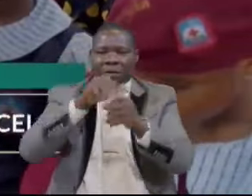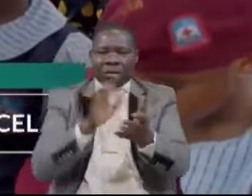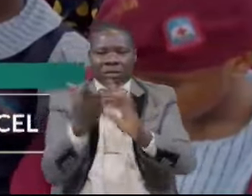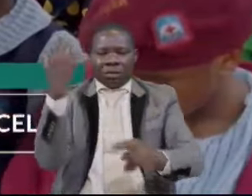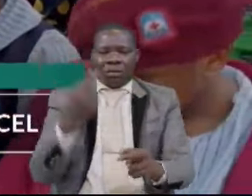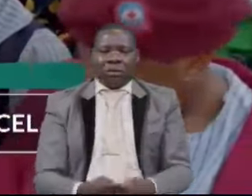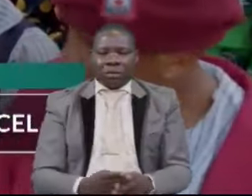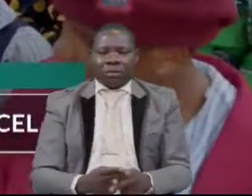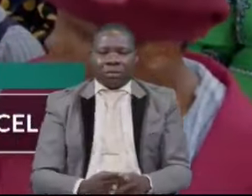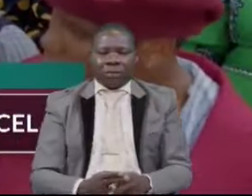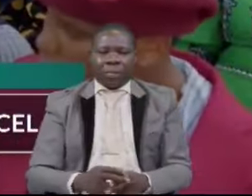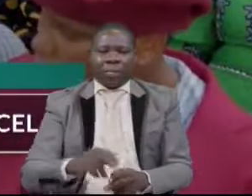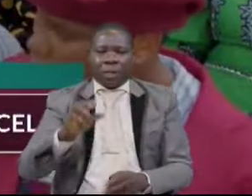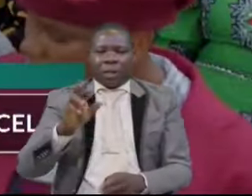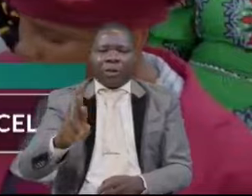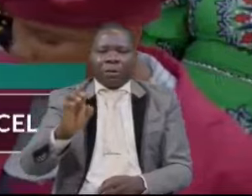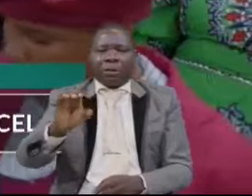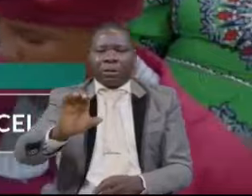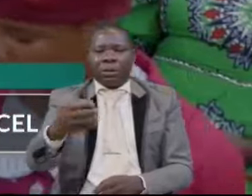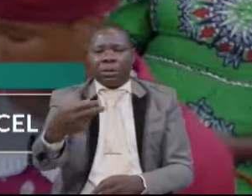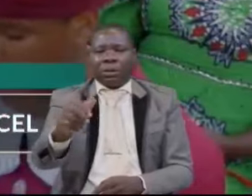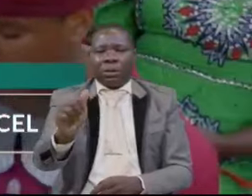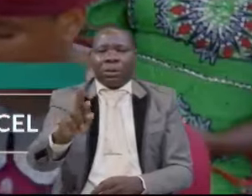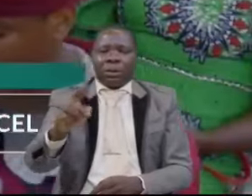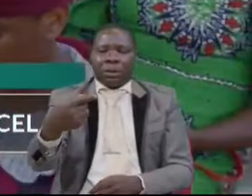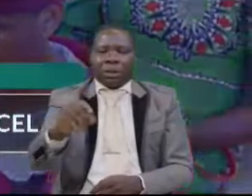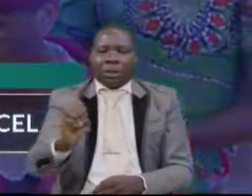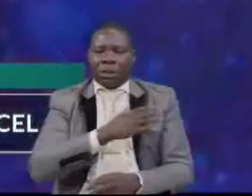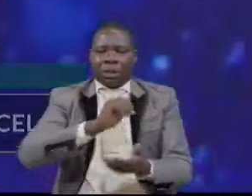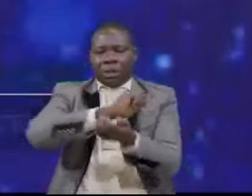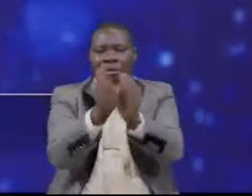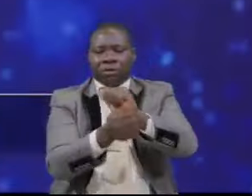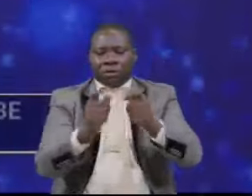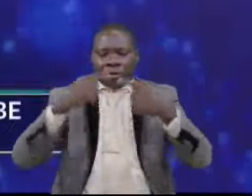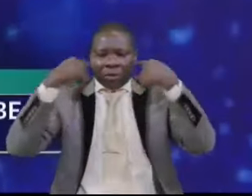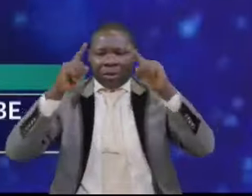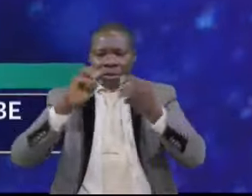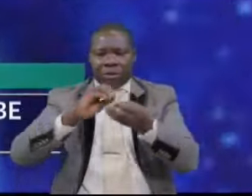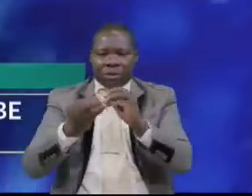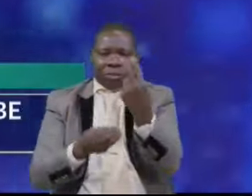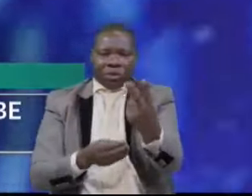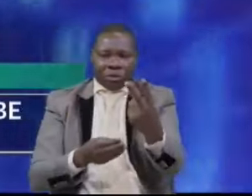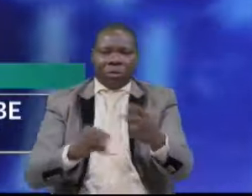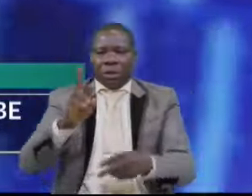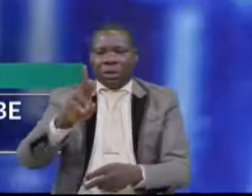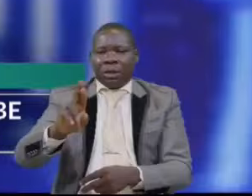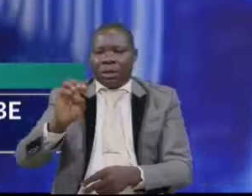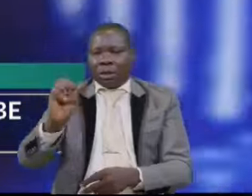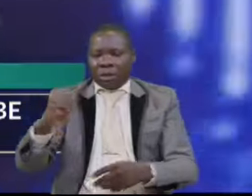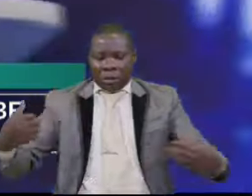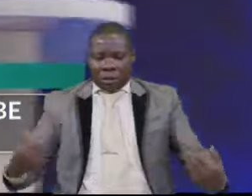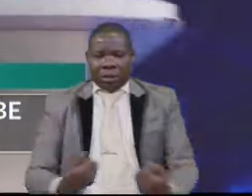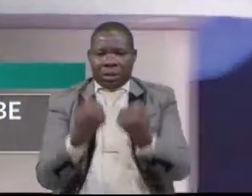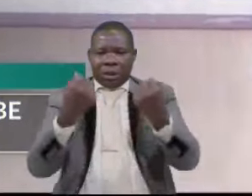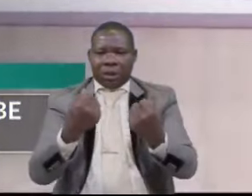Recharged and transformed to excel. Number 2, re-challenge. You know, sometimes you were